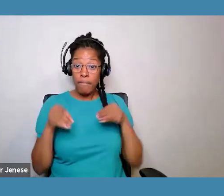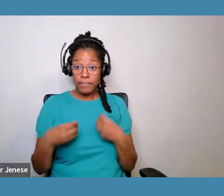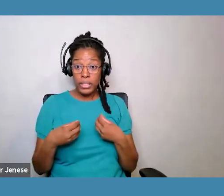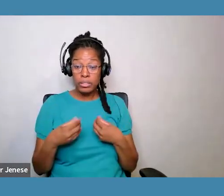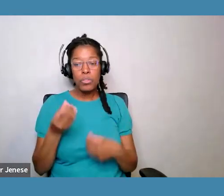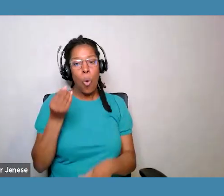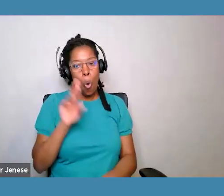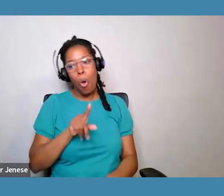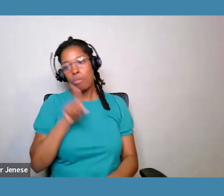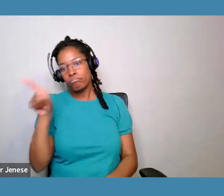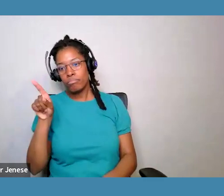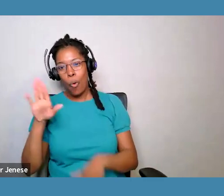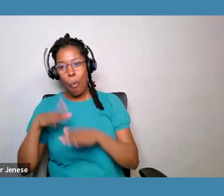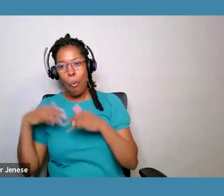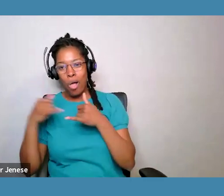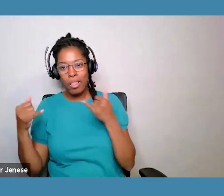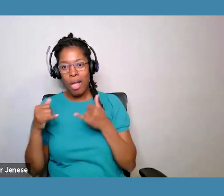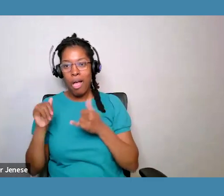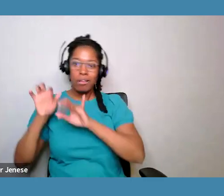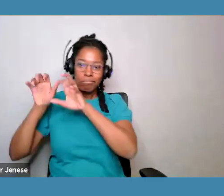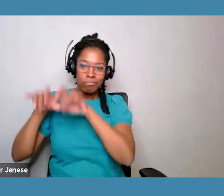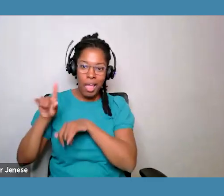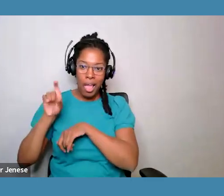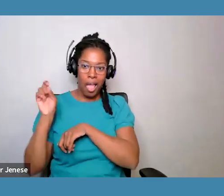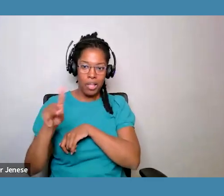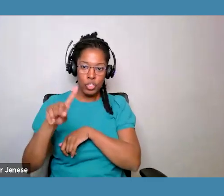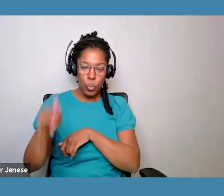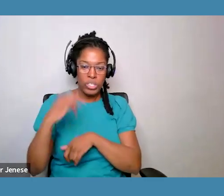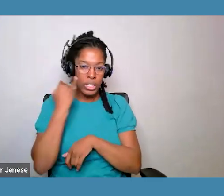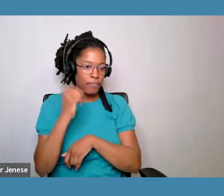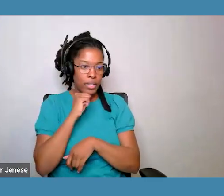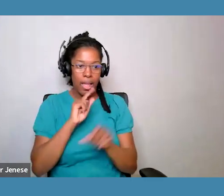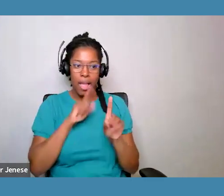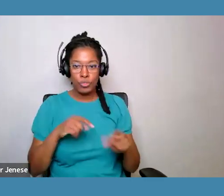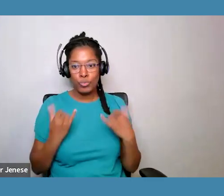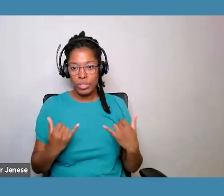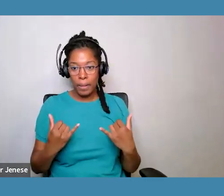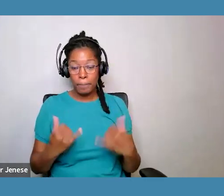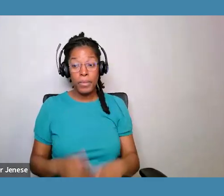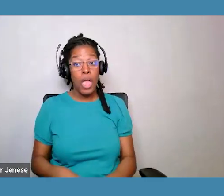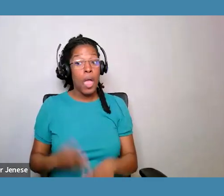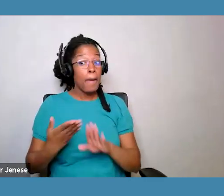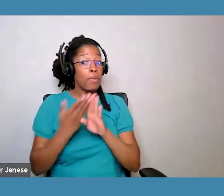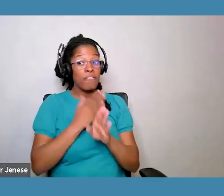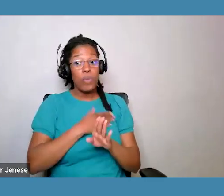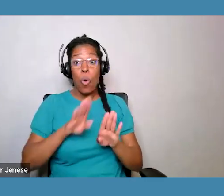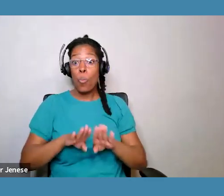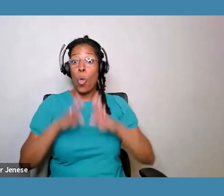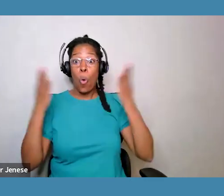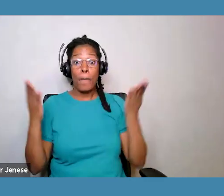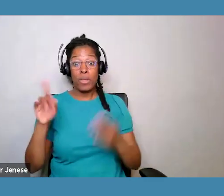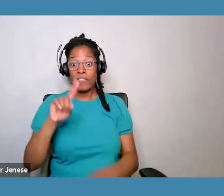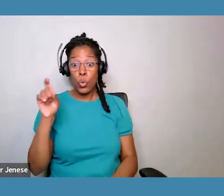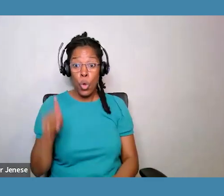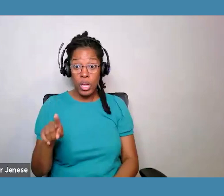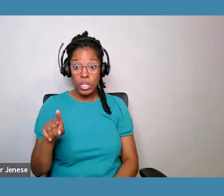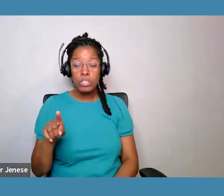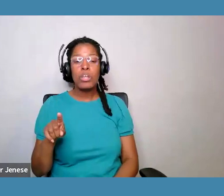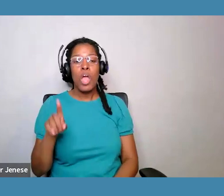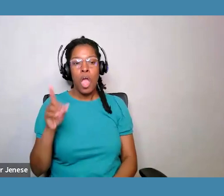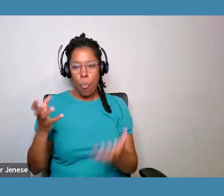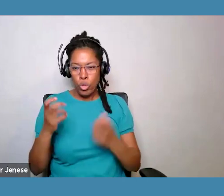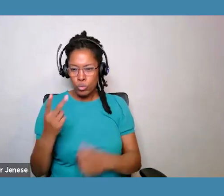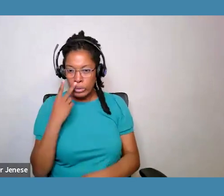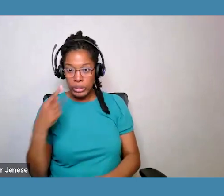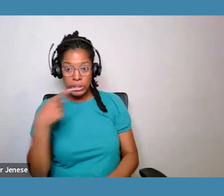or go online and ask the questions if we don't get to it. So before we take questions, I do want to bring to your attention